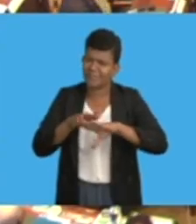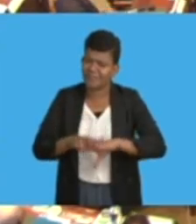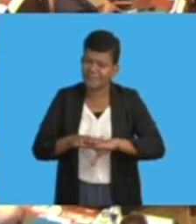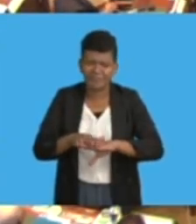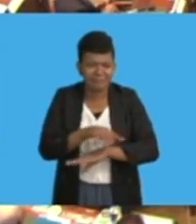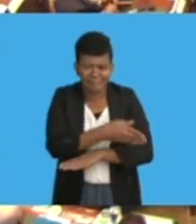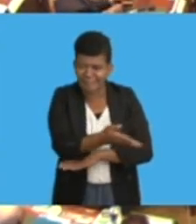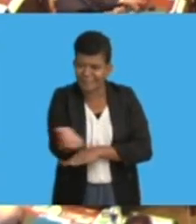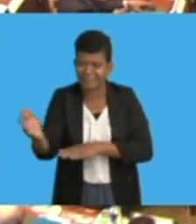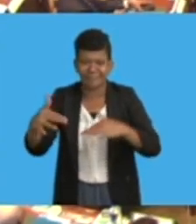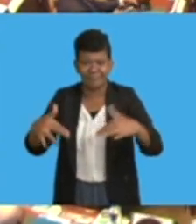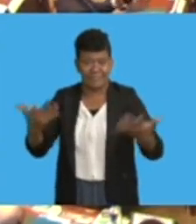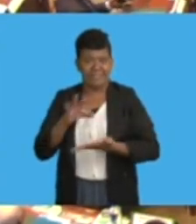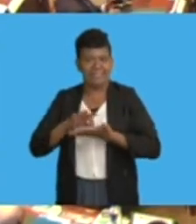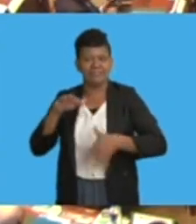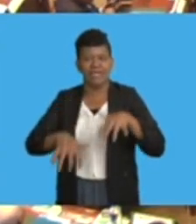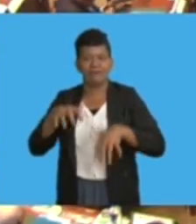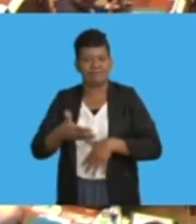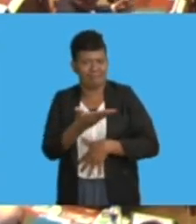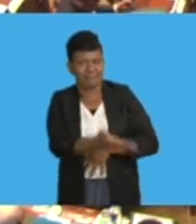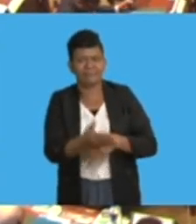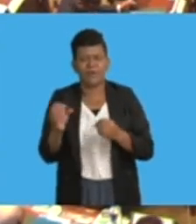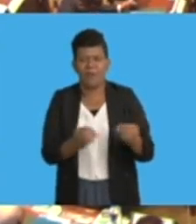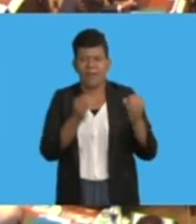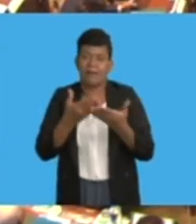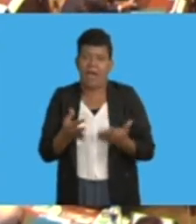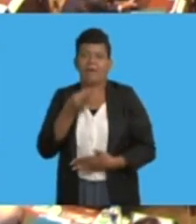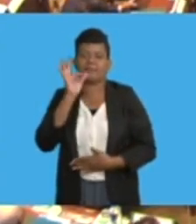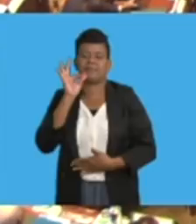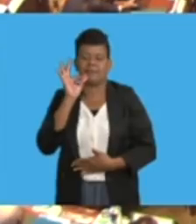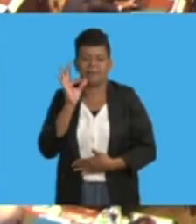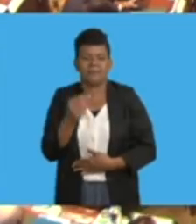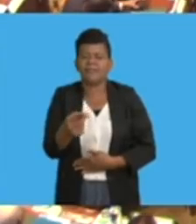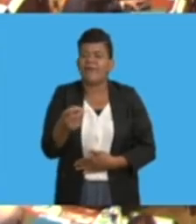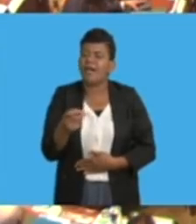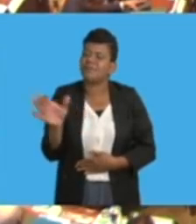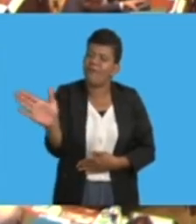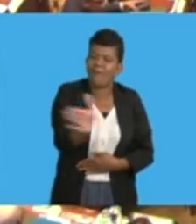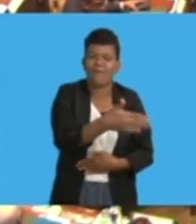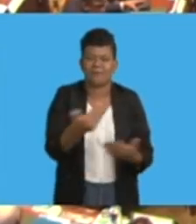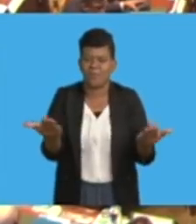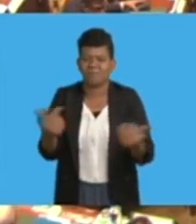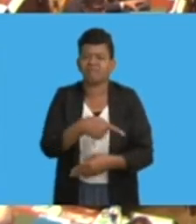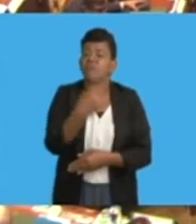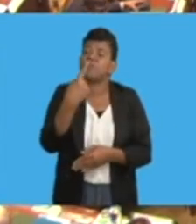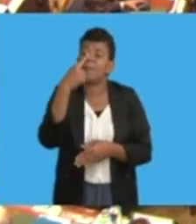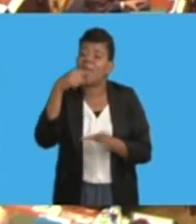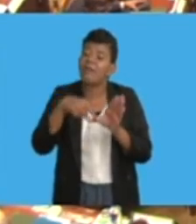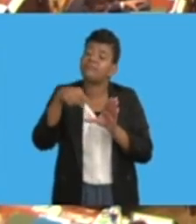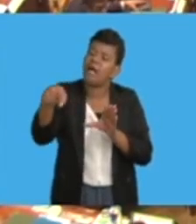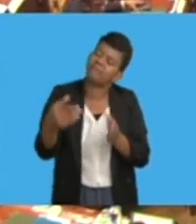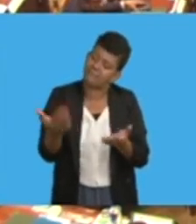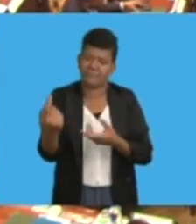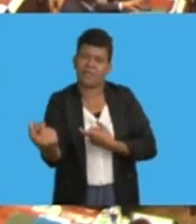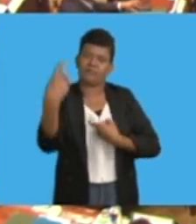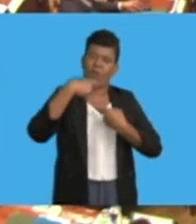The Secretariat has organised light refreshments, and I invite guests in public gallery to join the